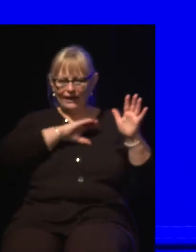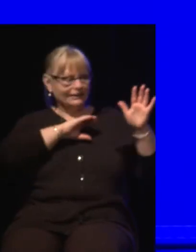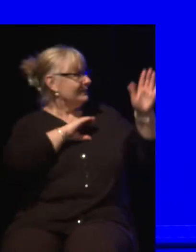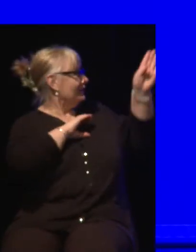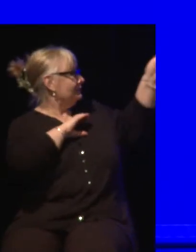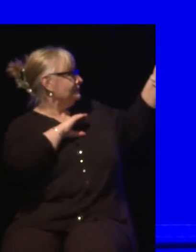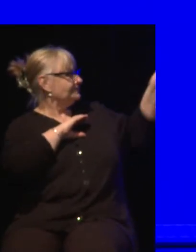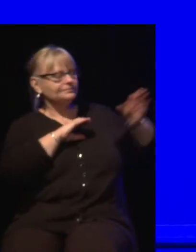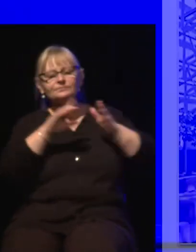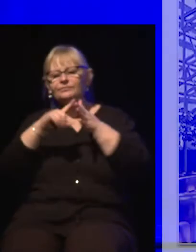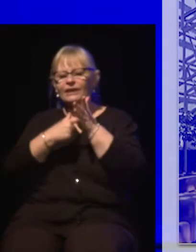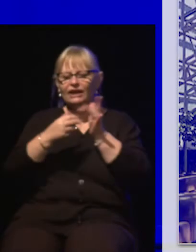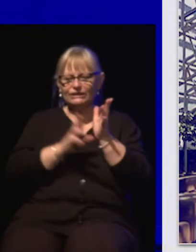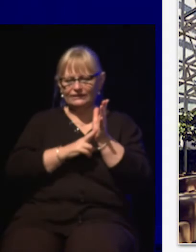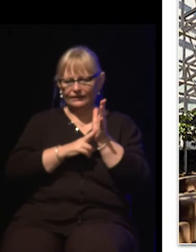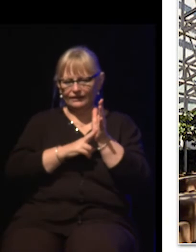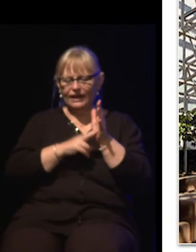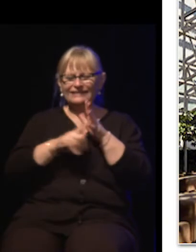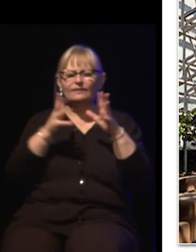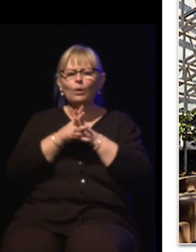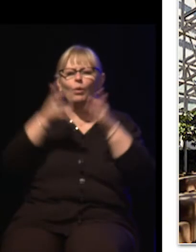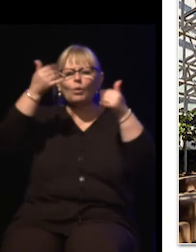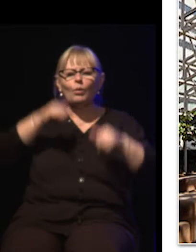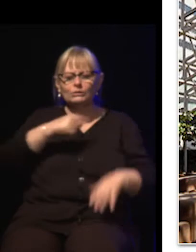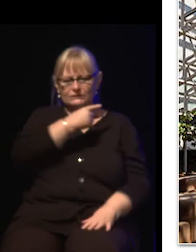famous architect named Arthur Erickson, the law courts there.